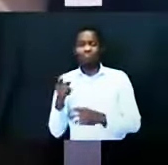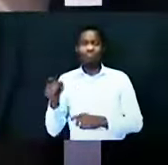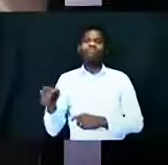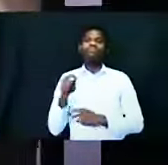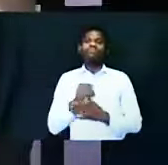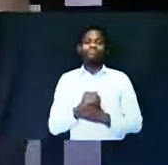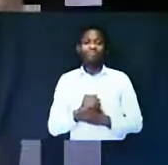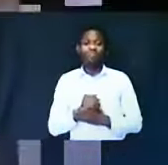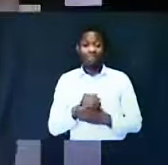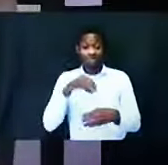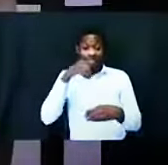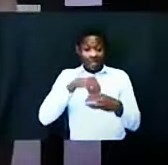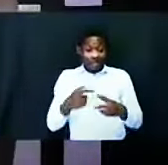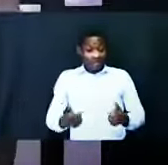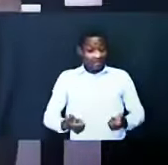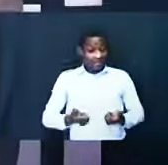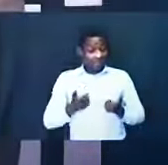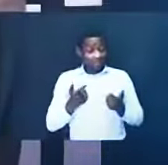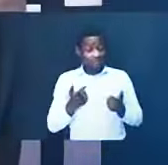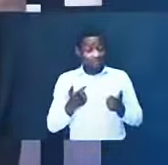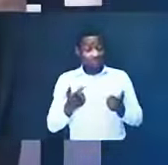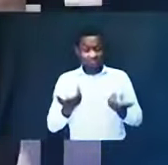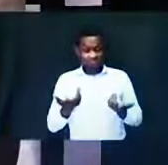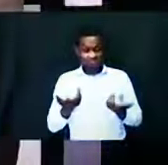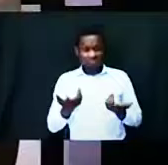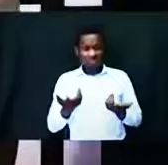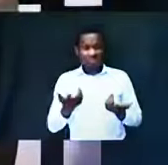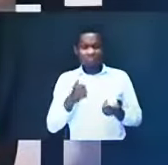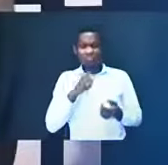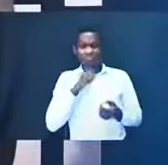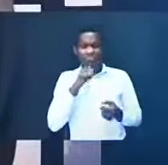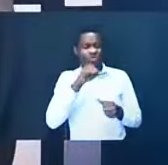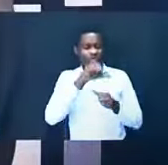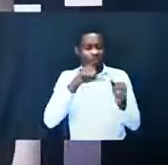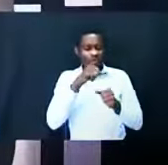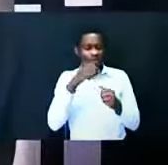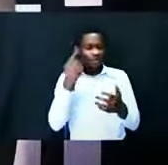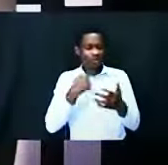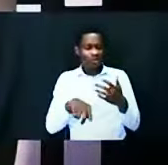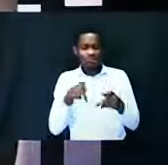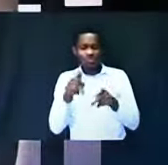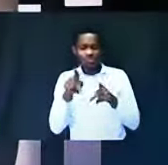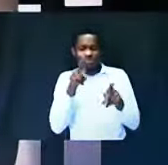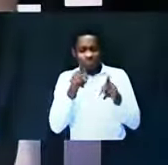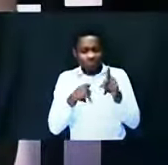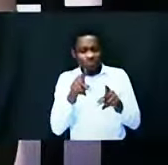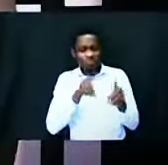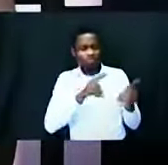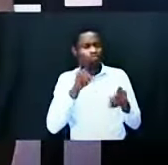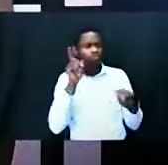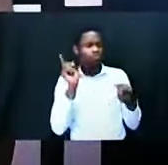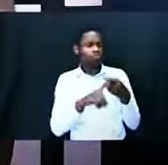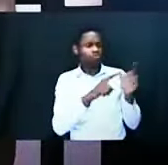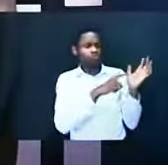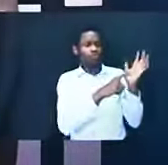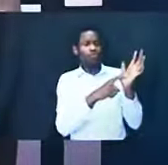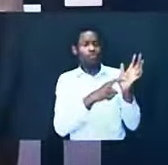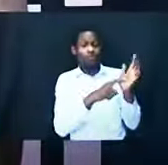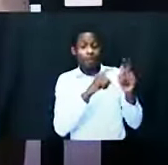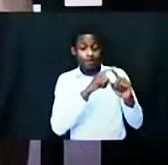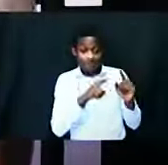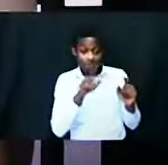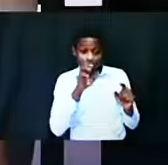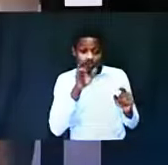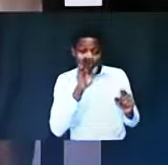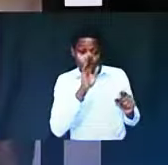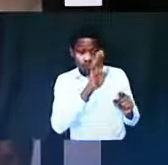wo abrabo mu no. It is it's not so much about what somebody did to you, but the attitude you put up. Engina de obi